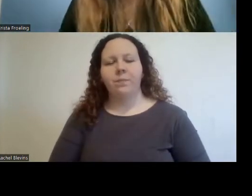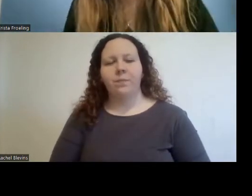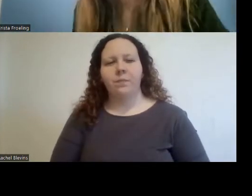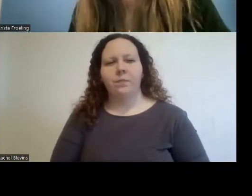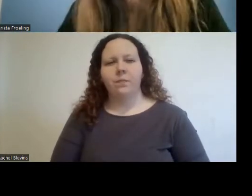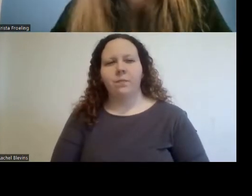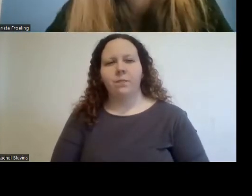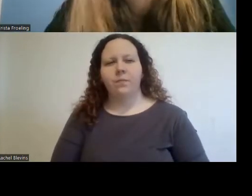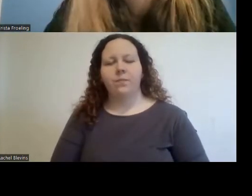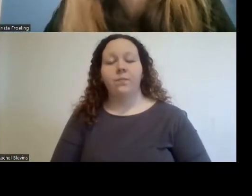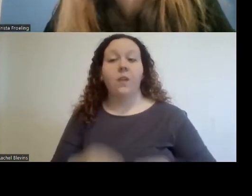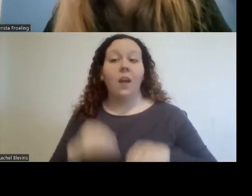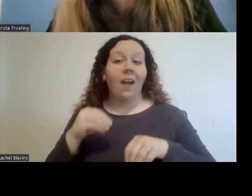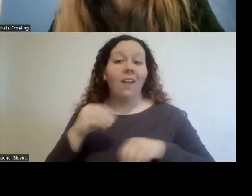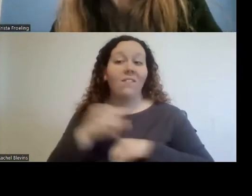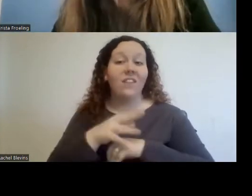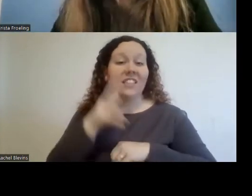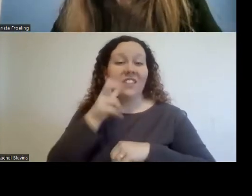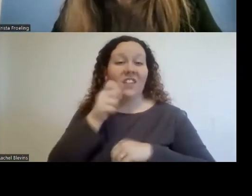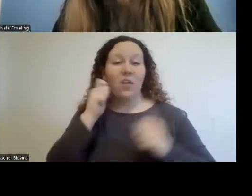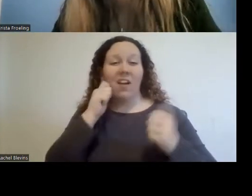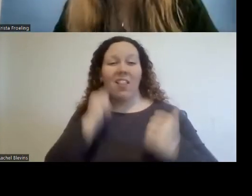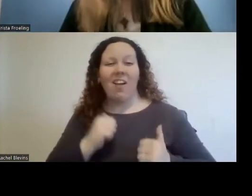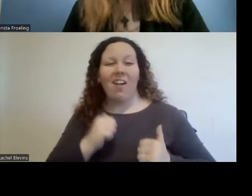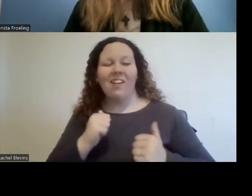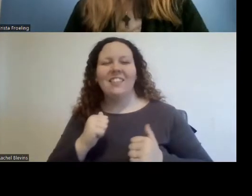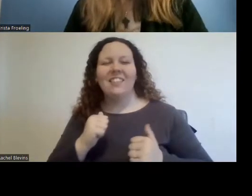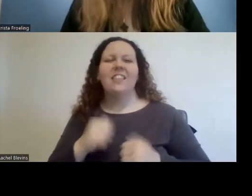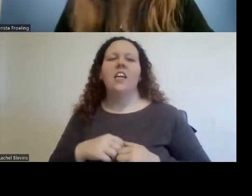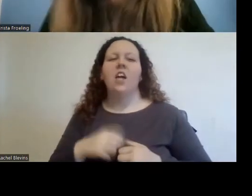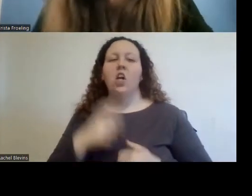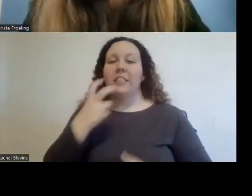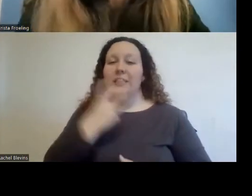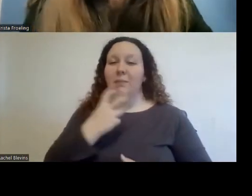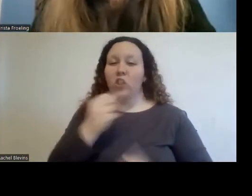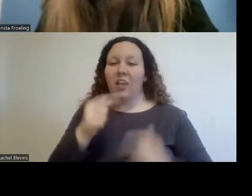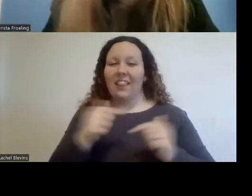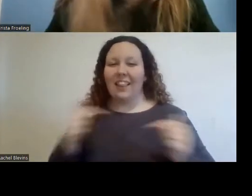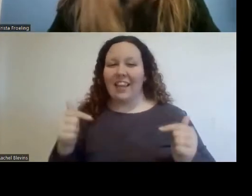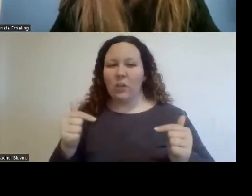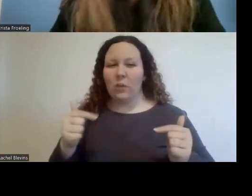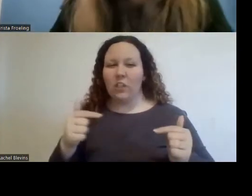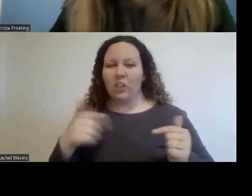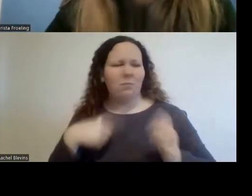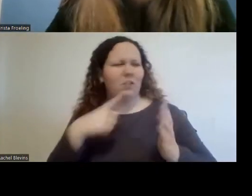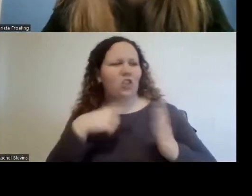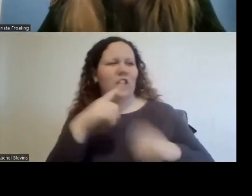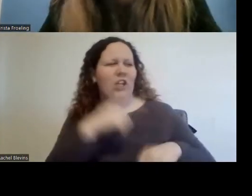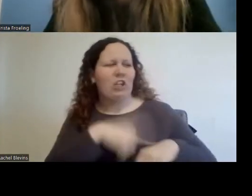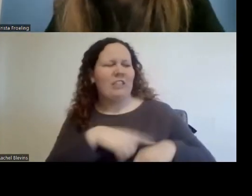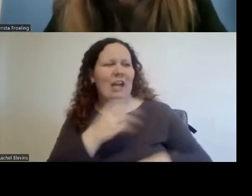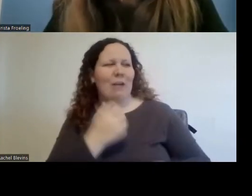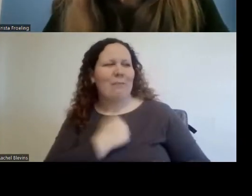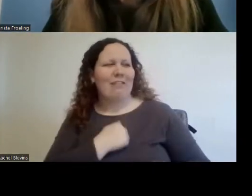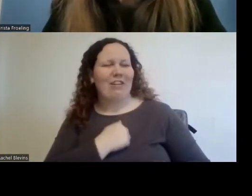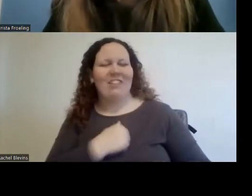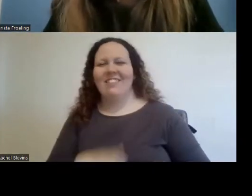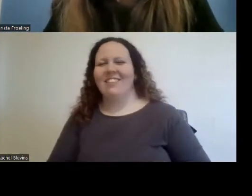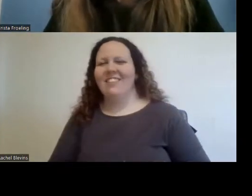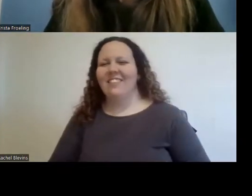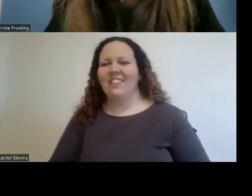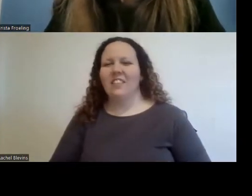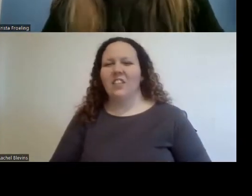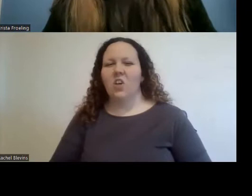So effects of hearing loss on speech and language without intervention. I'm just checking on our time, sorry. So a slight hearing loss